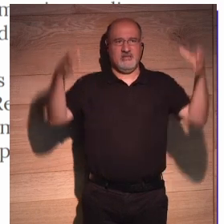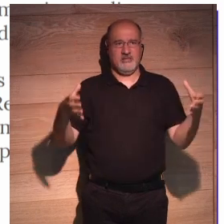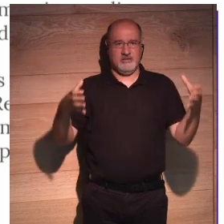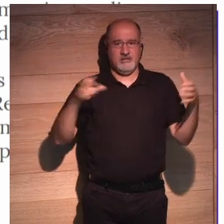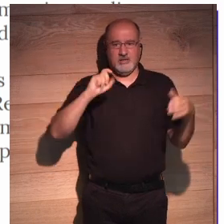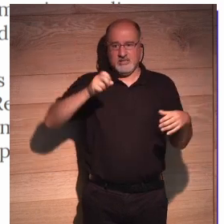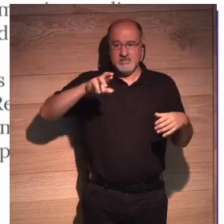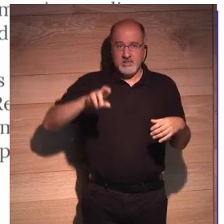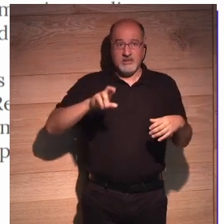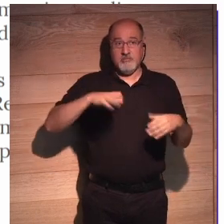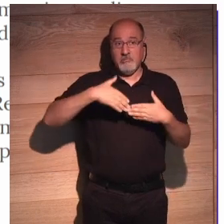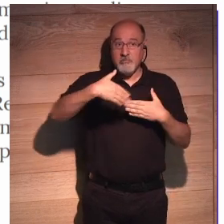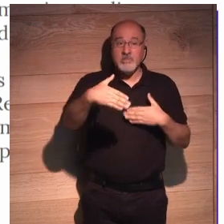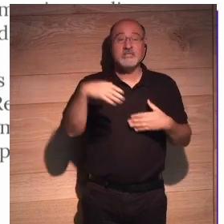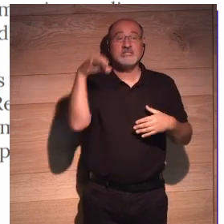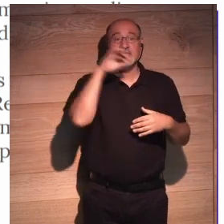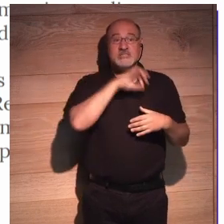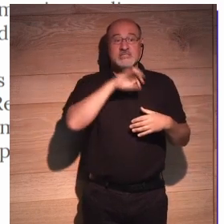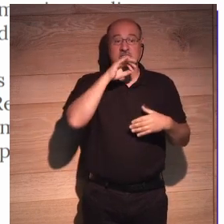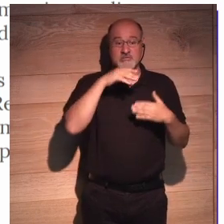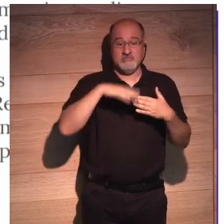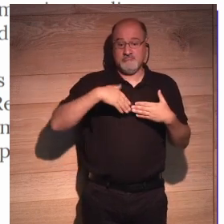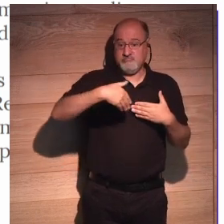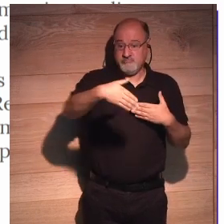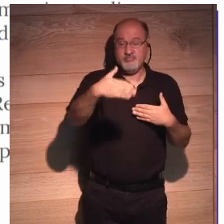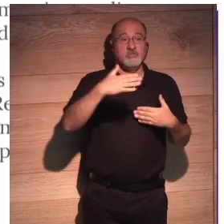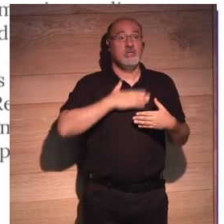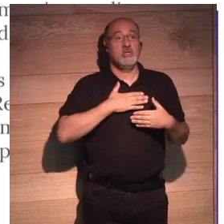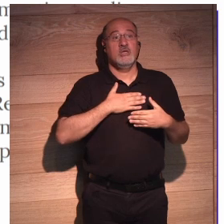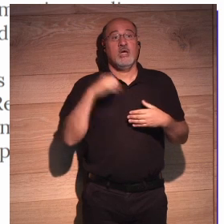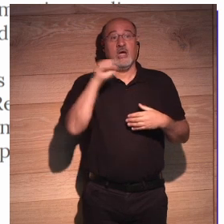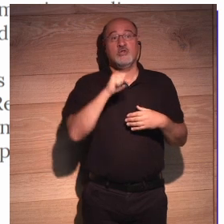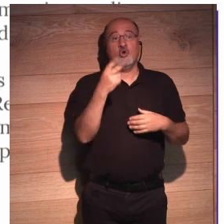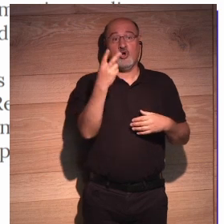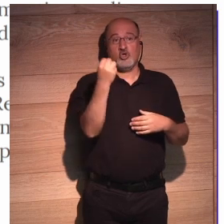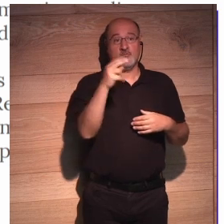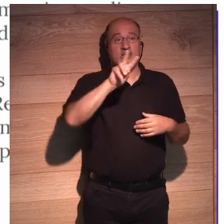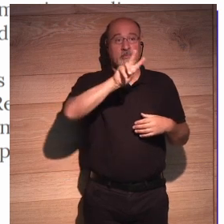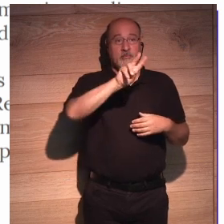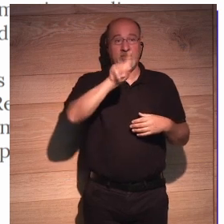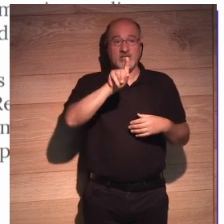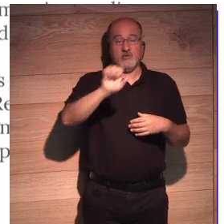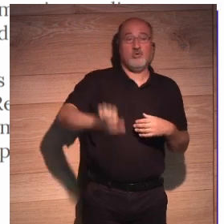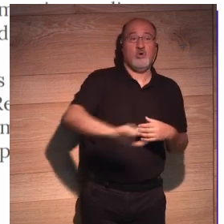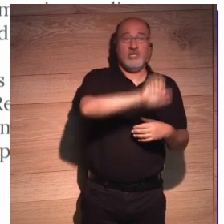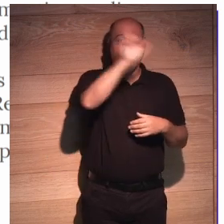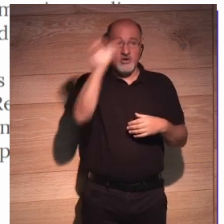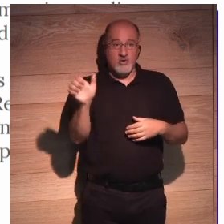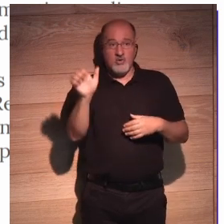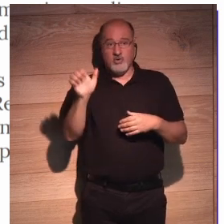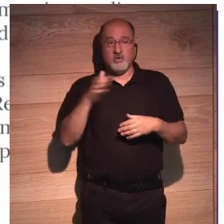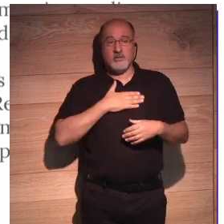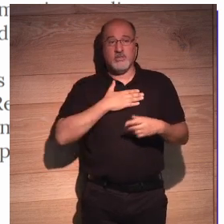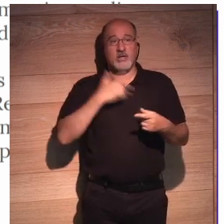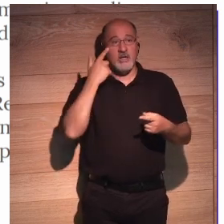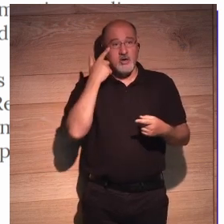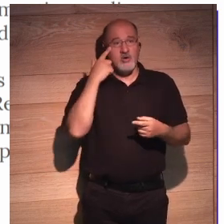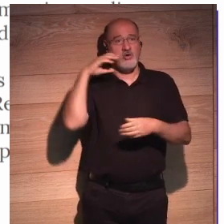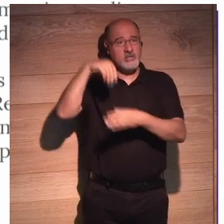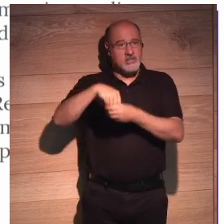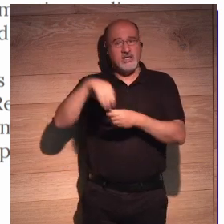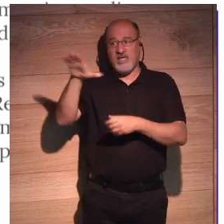be fastest growing and largest VR industry in the EMEA region. The hotspots, the places where I pay particular attention to in my